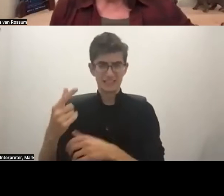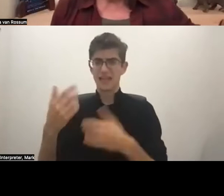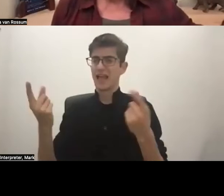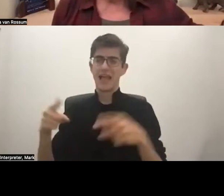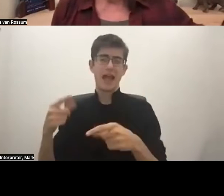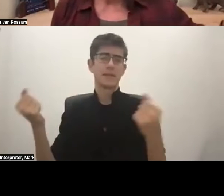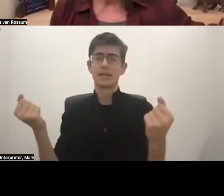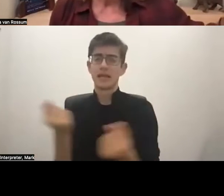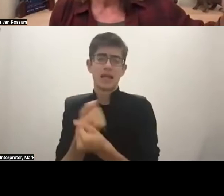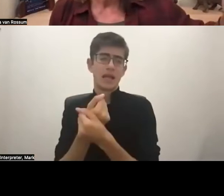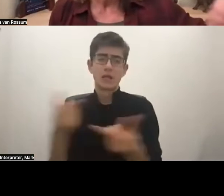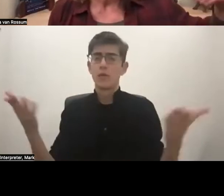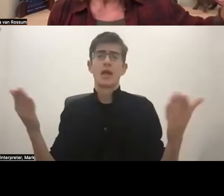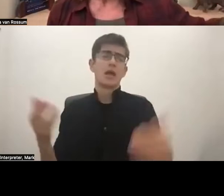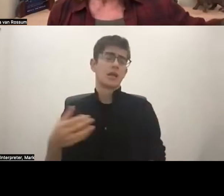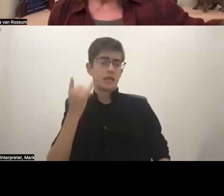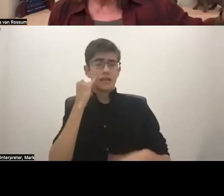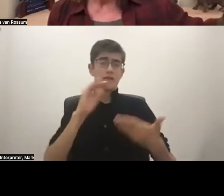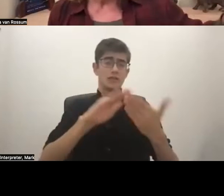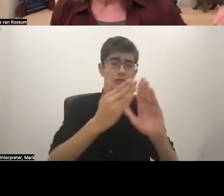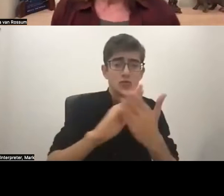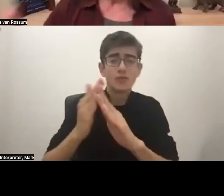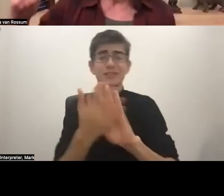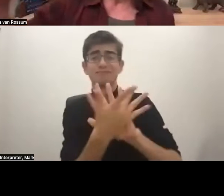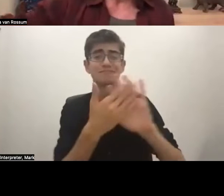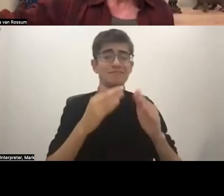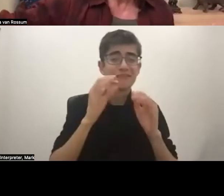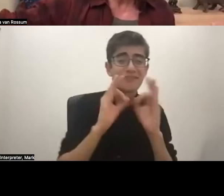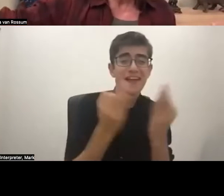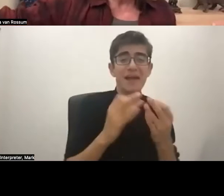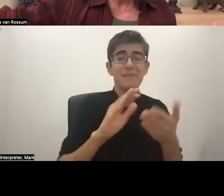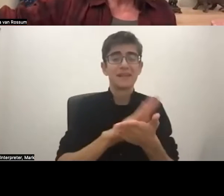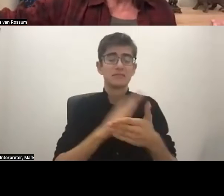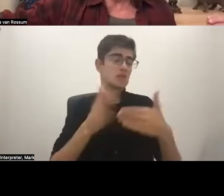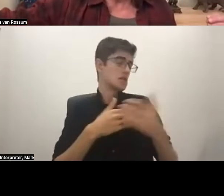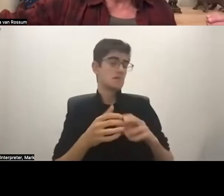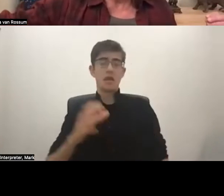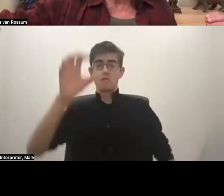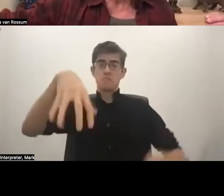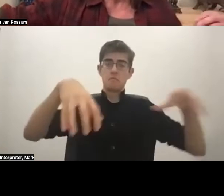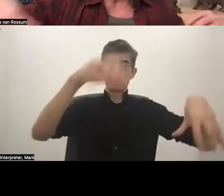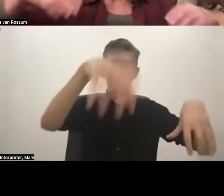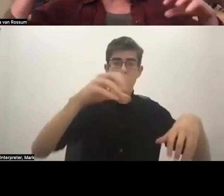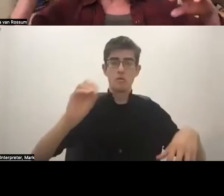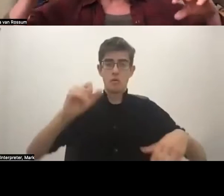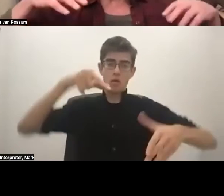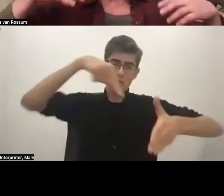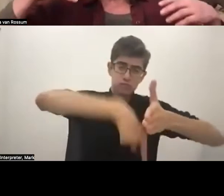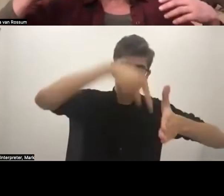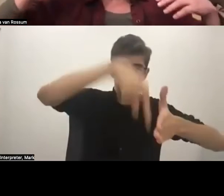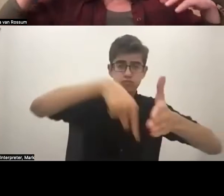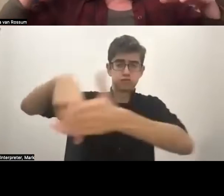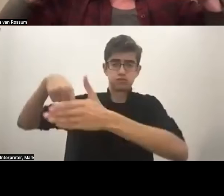in the heart of residential communities with fracking well pads as close as 300 feet from people's homes, when